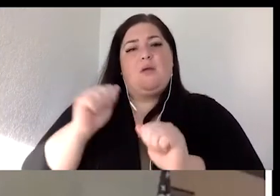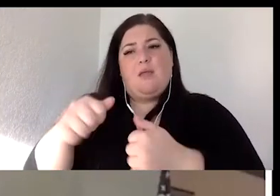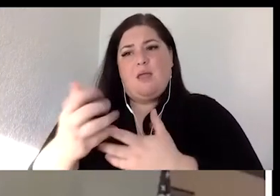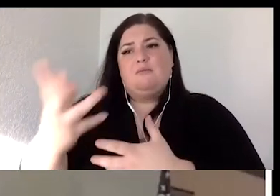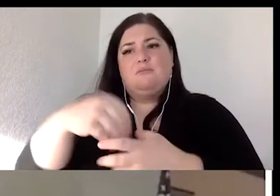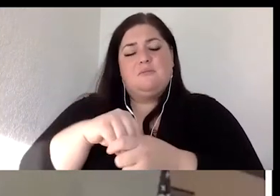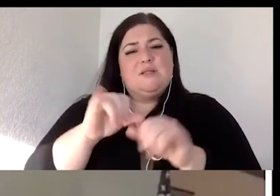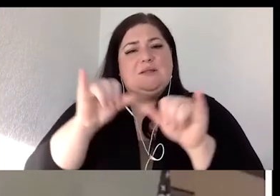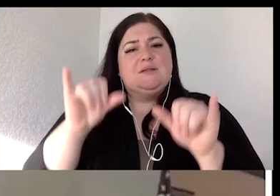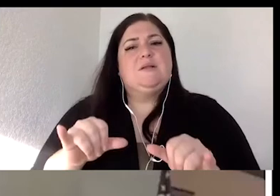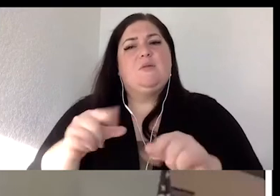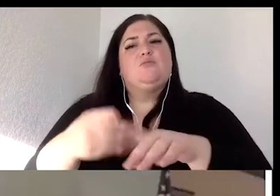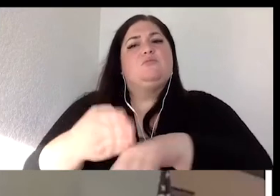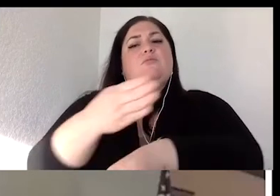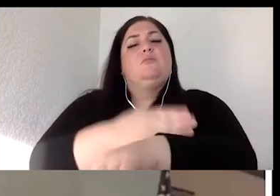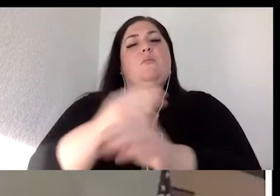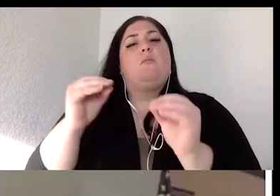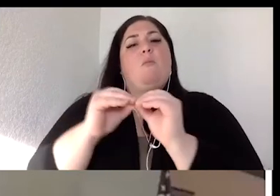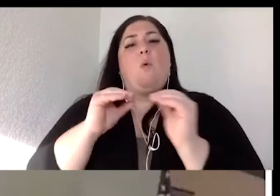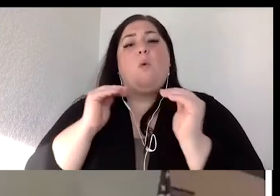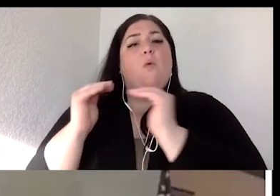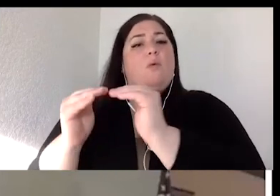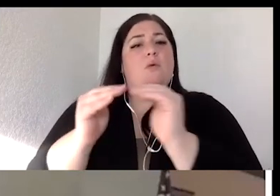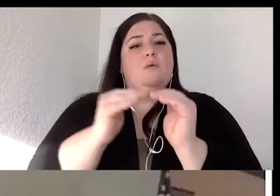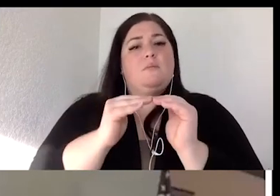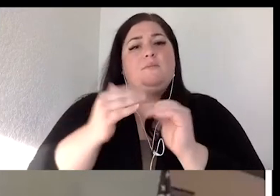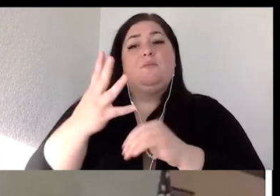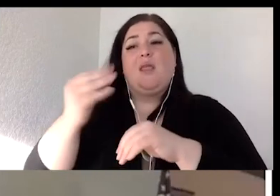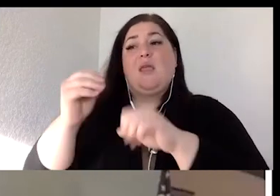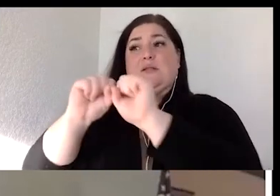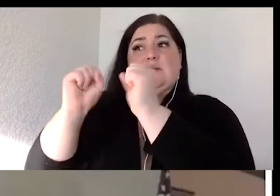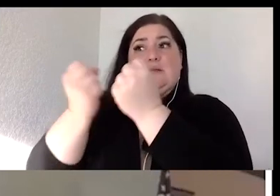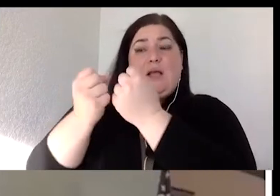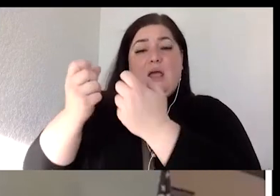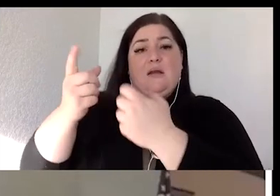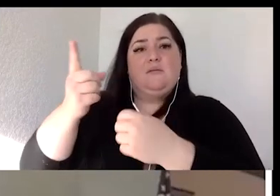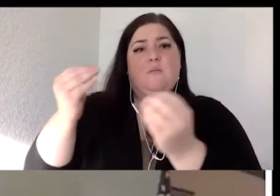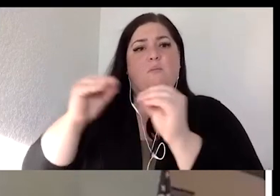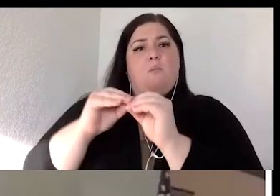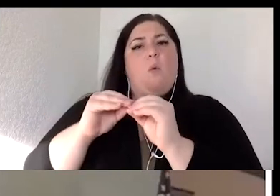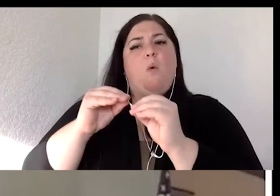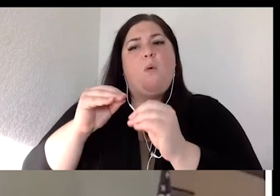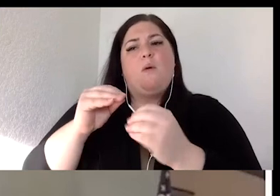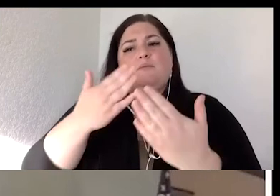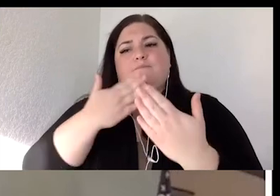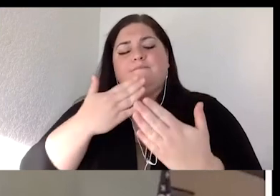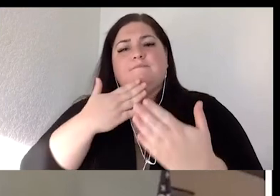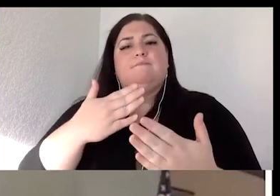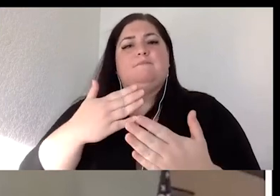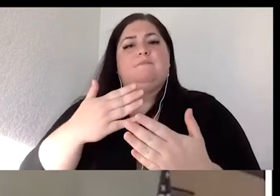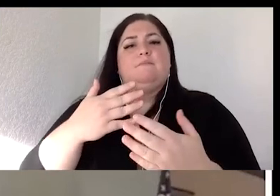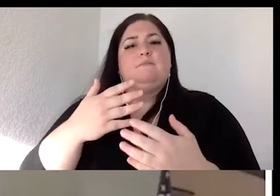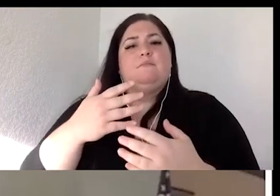that we will leave behind us a society that is more righteous, more generous than the one we